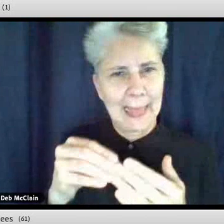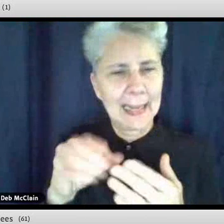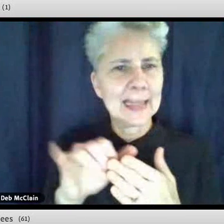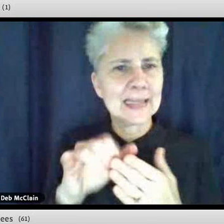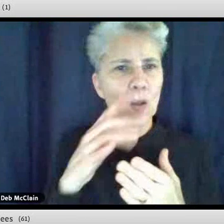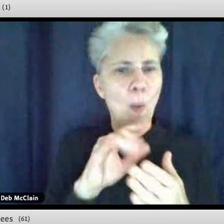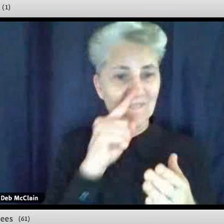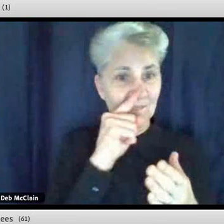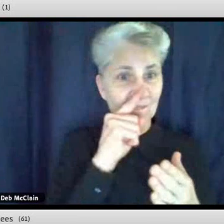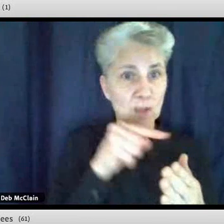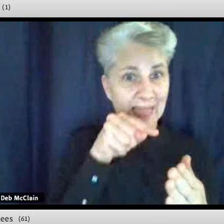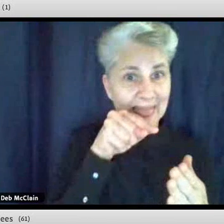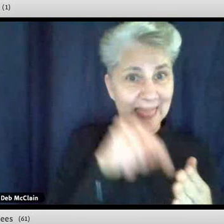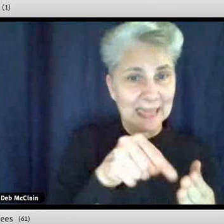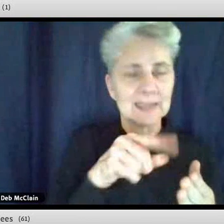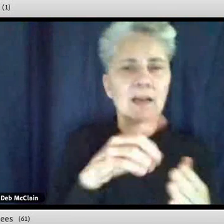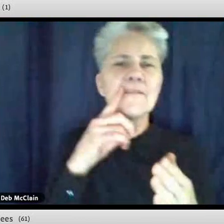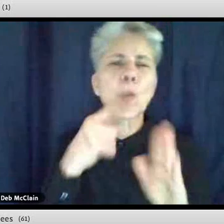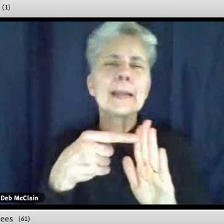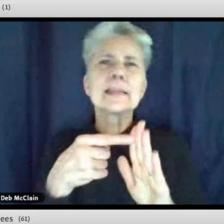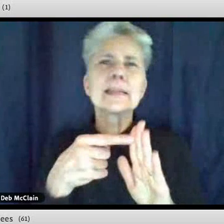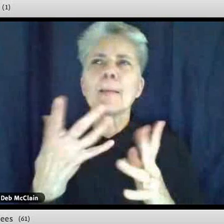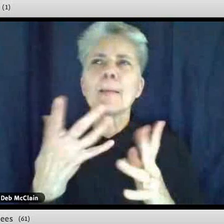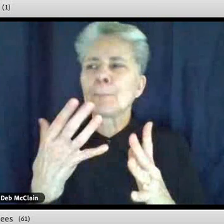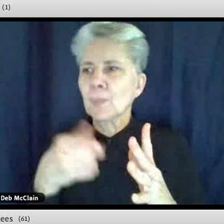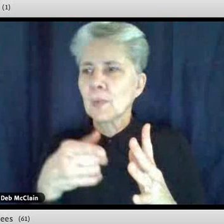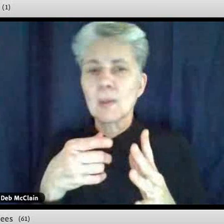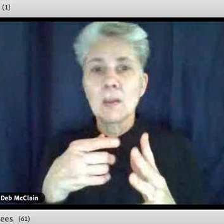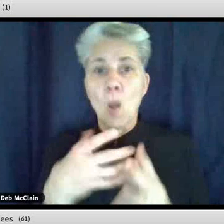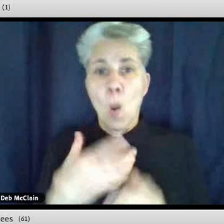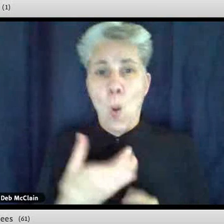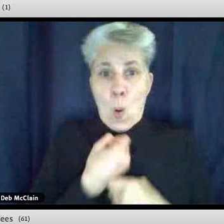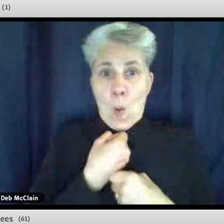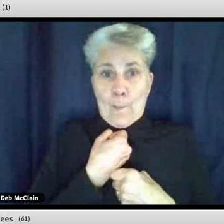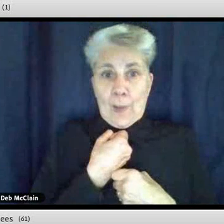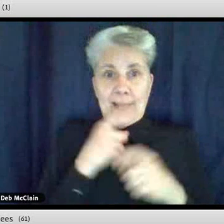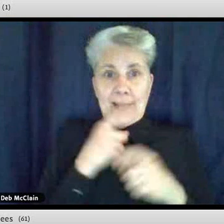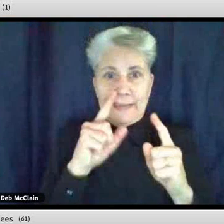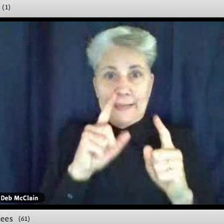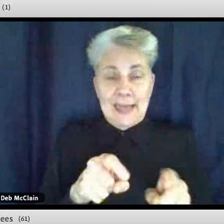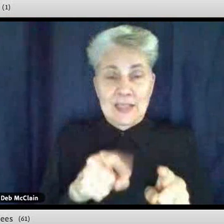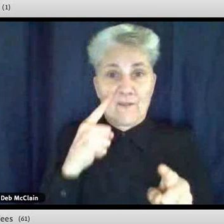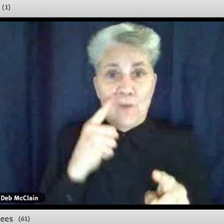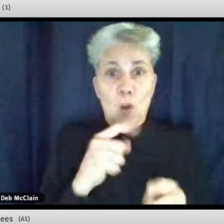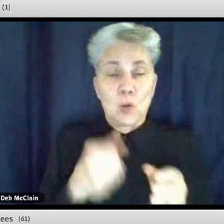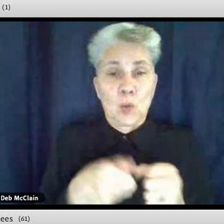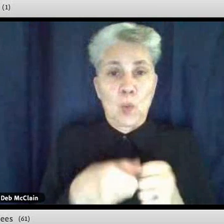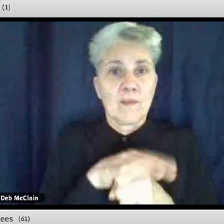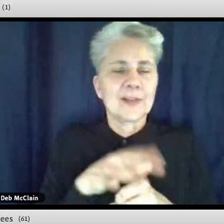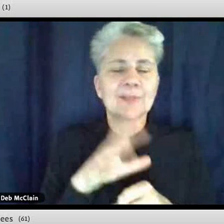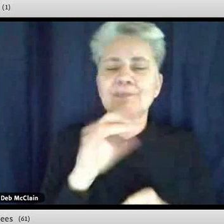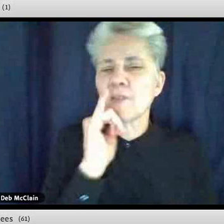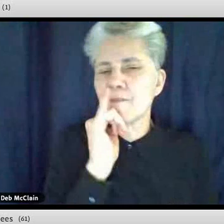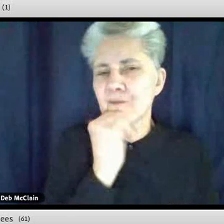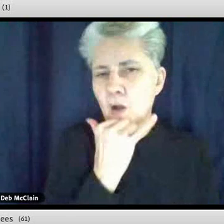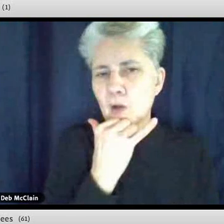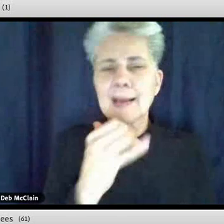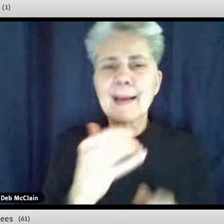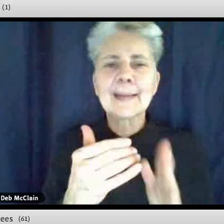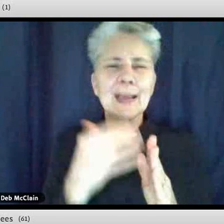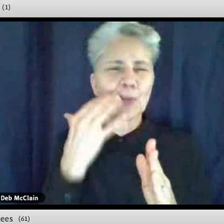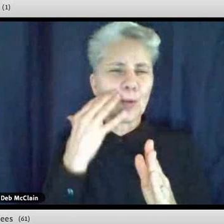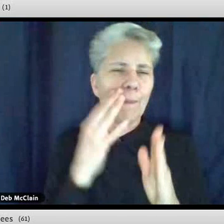hey, this is why this is misleading. This is why this is false. For instance, holding your breath can